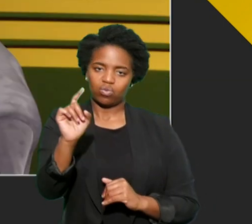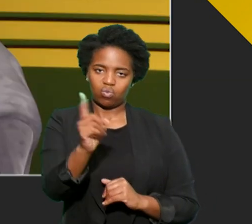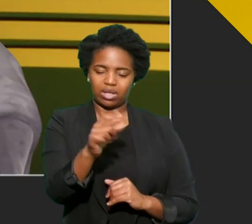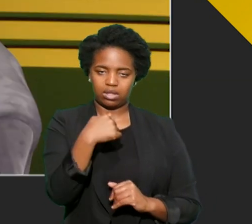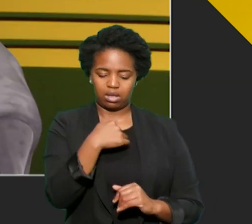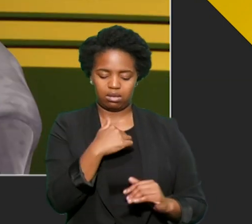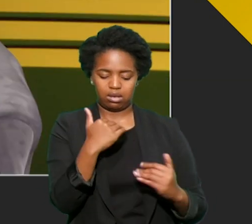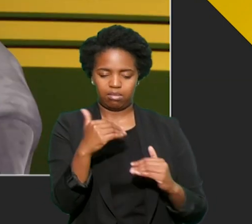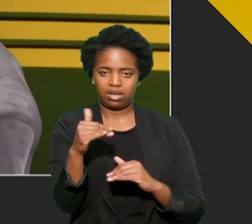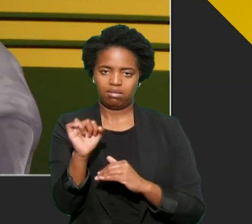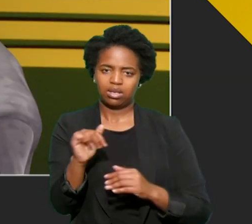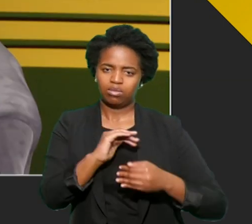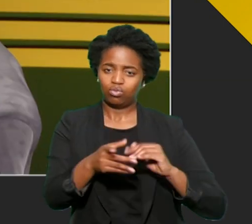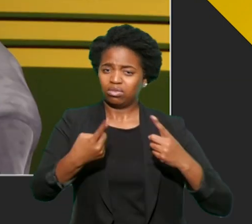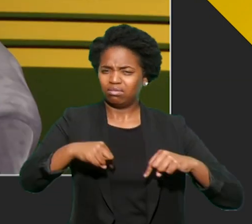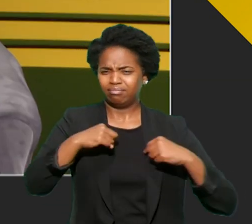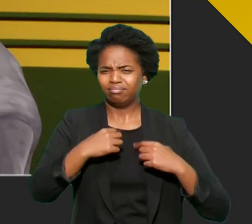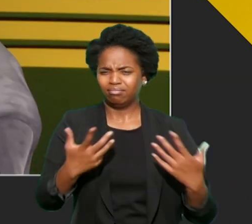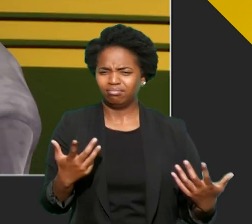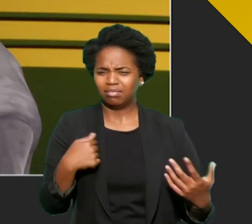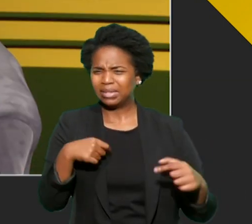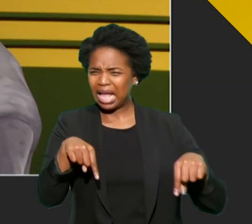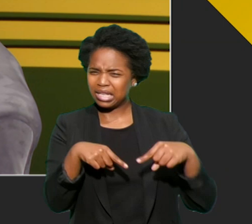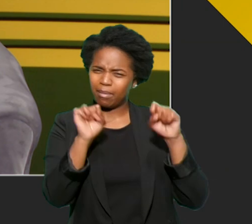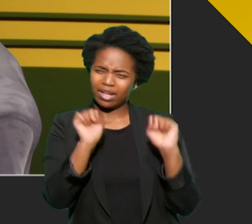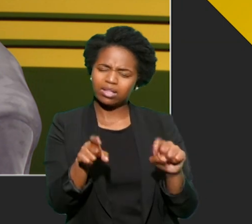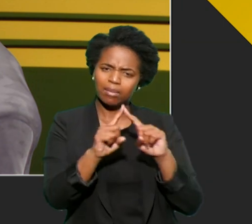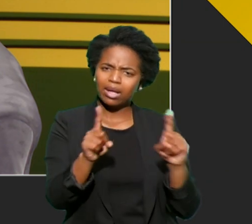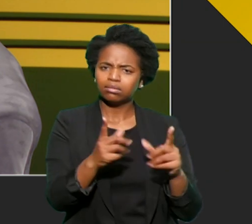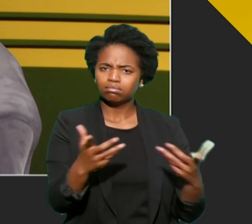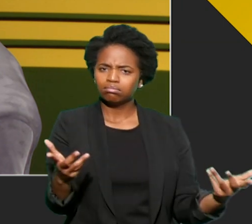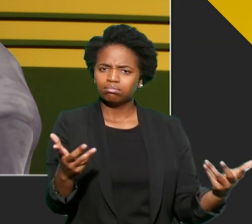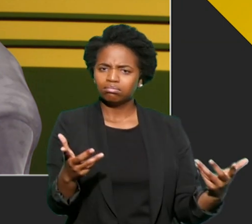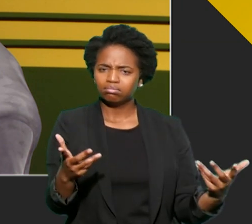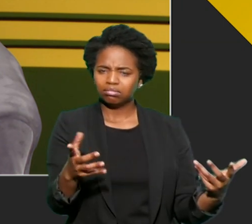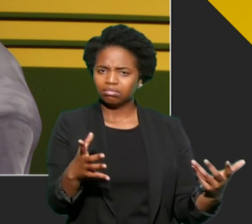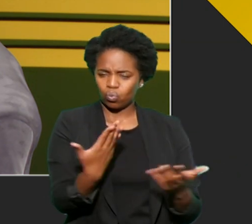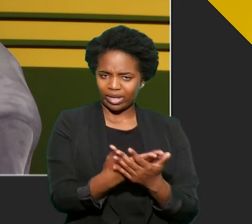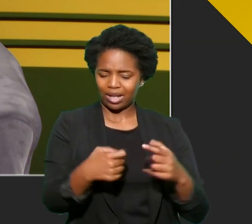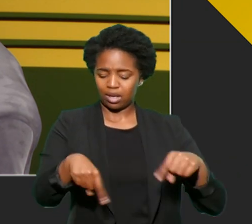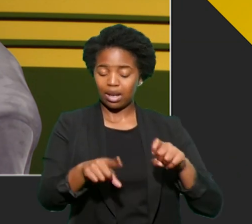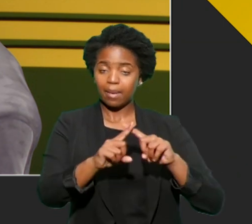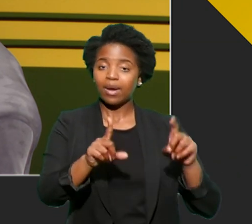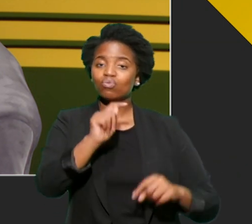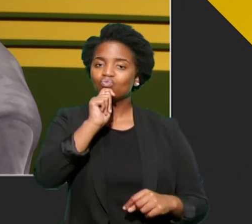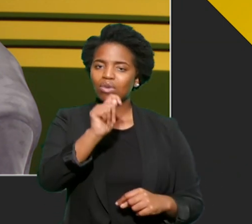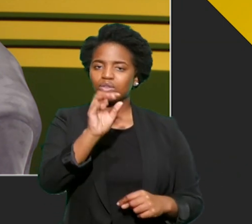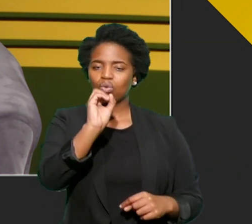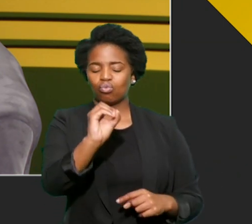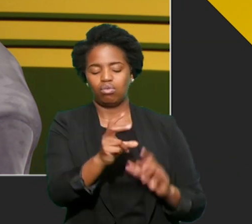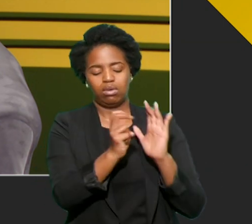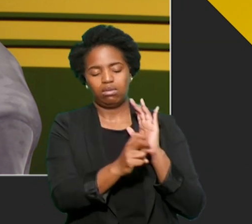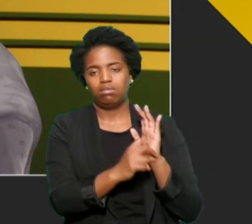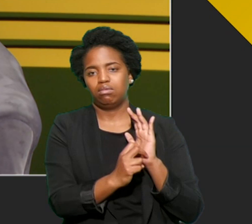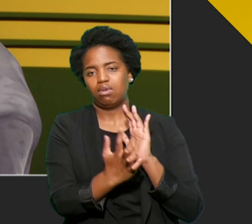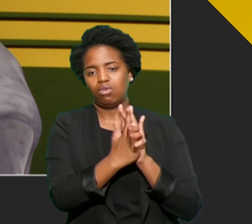already we are protected. So I think maybe Rachaba, but we are justified in Okochaba, but we must also trust that there is some sort of regulation that